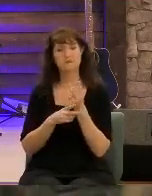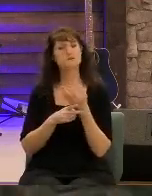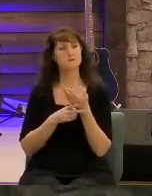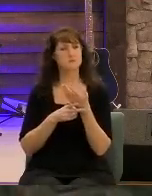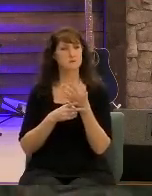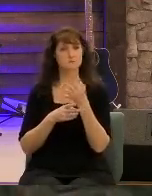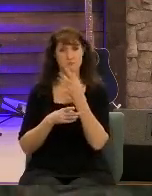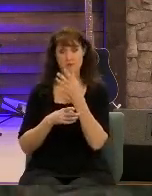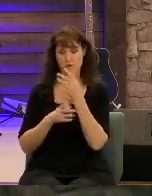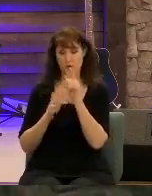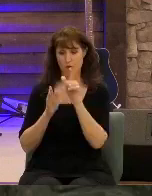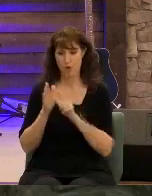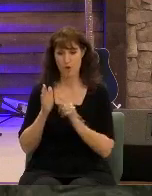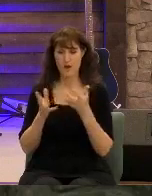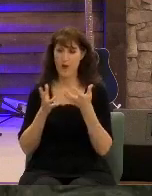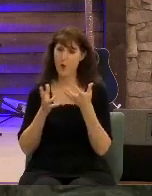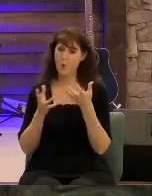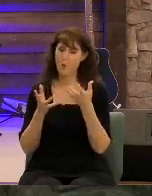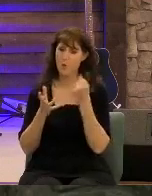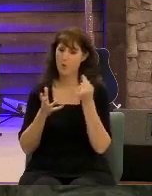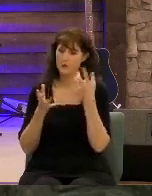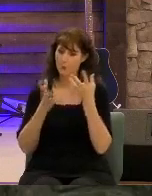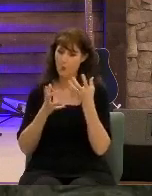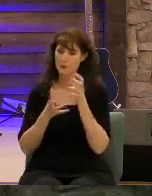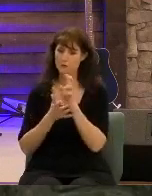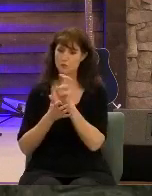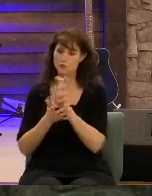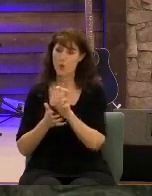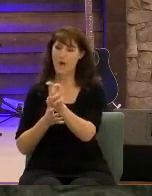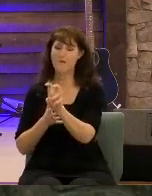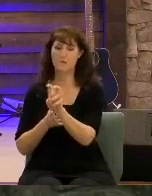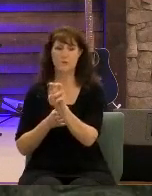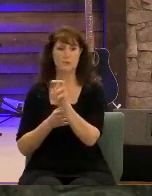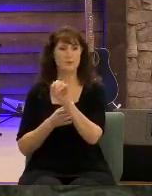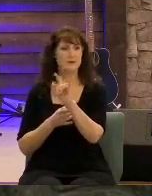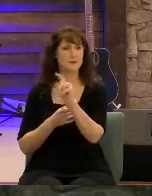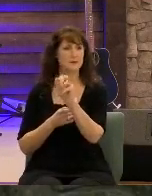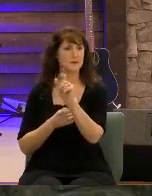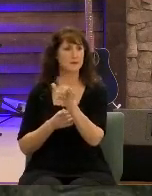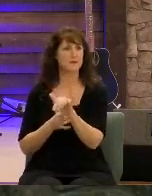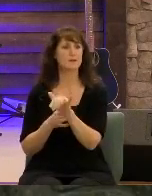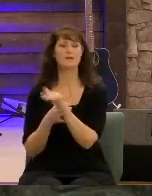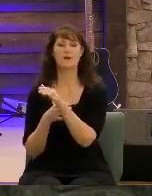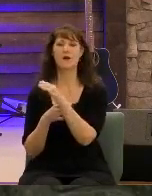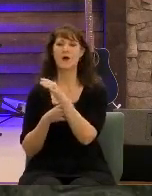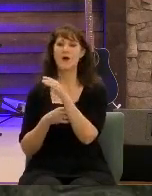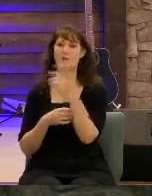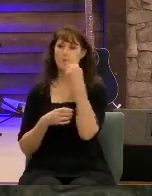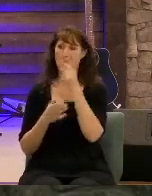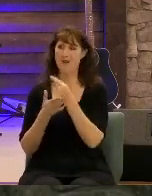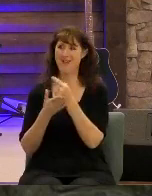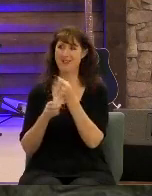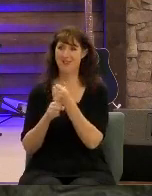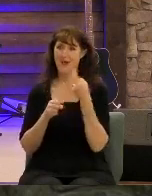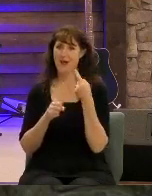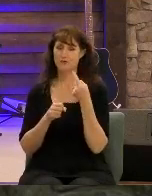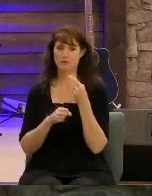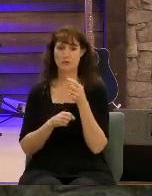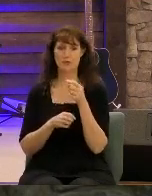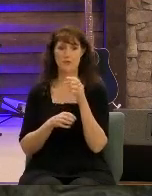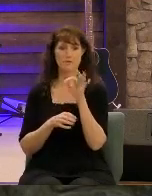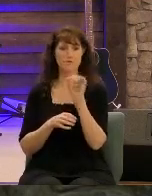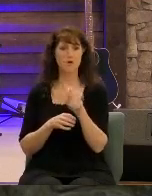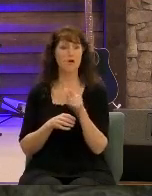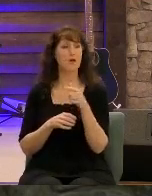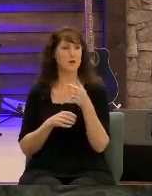And I've always wanted to travel to Italy. We had a trip planned to Italy for last year in the fall, and it got canceled, of